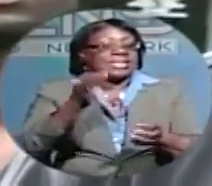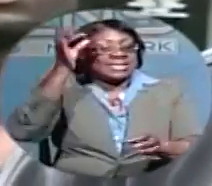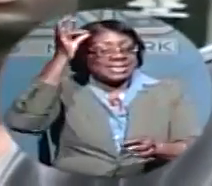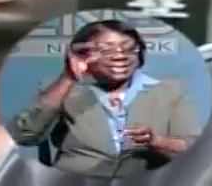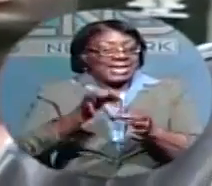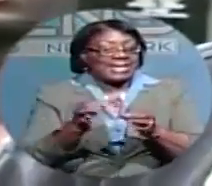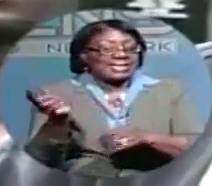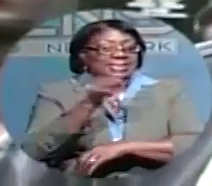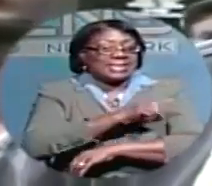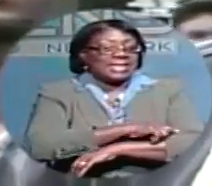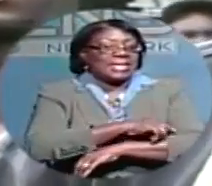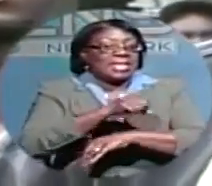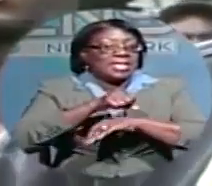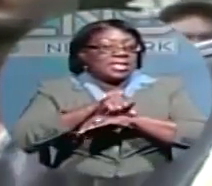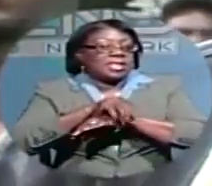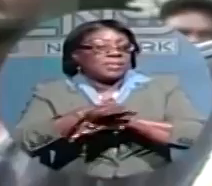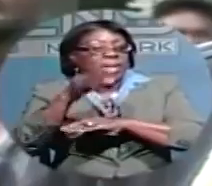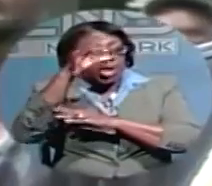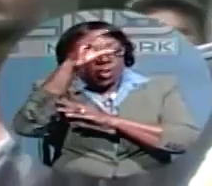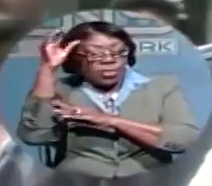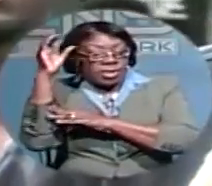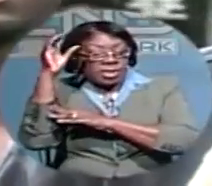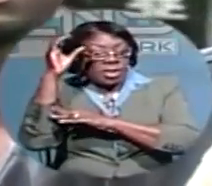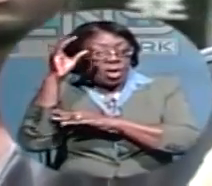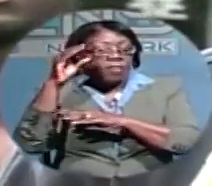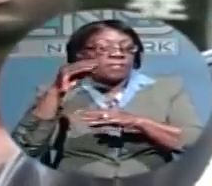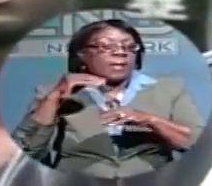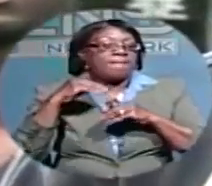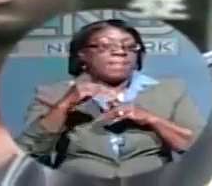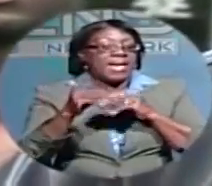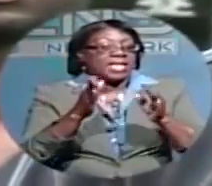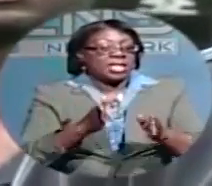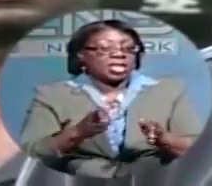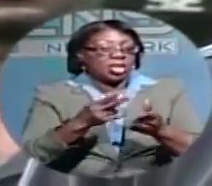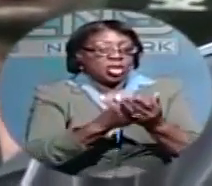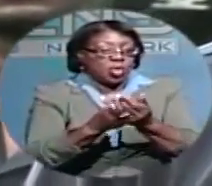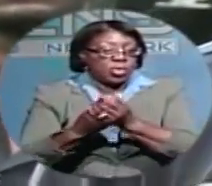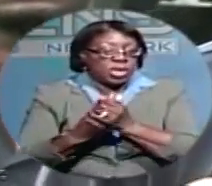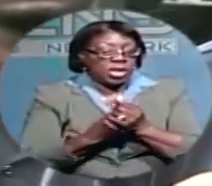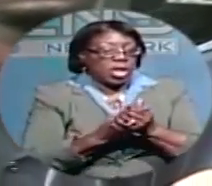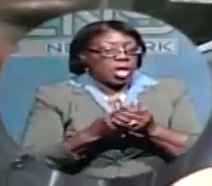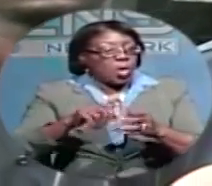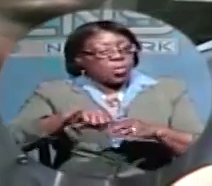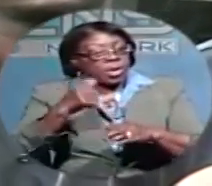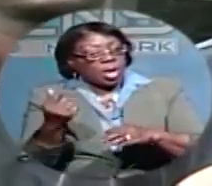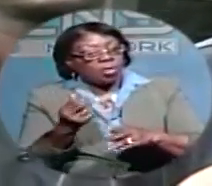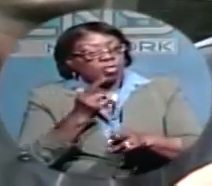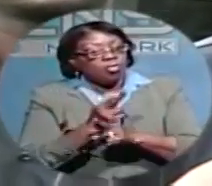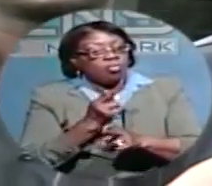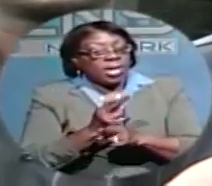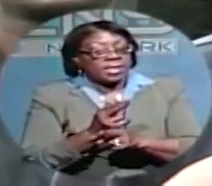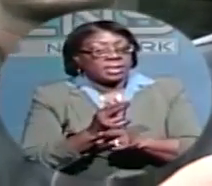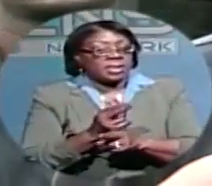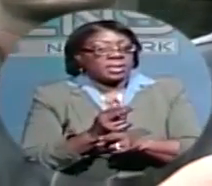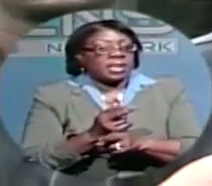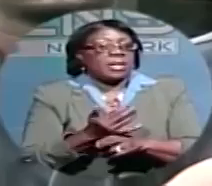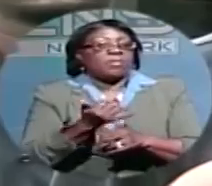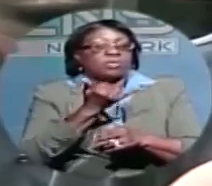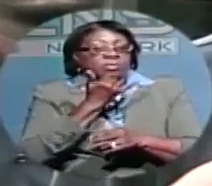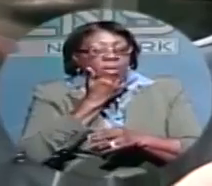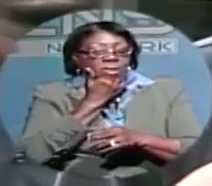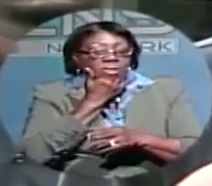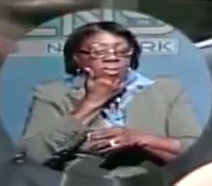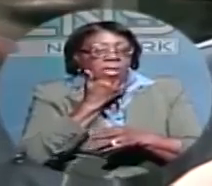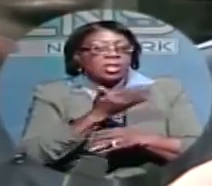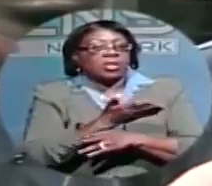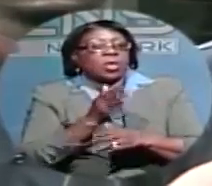today to suspend the president of the managers union without due course and, in our humble opinion, wrongfully. We